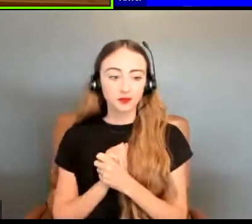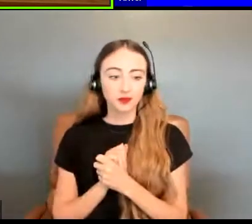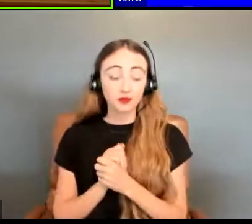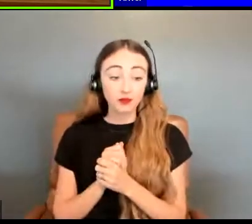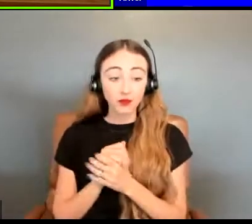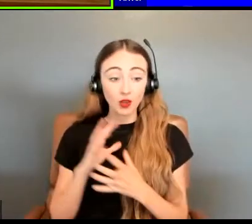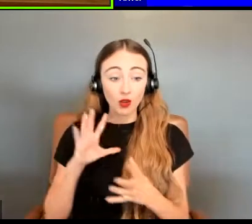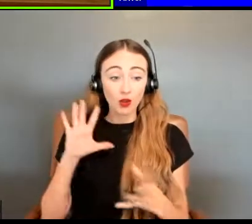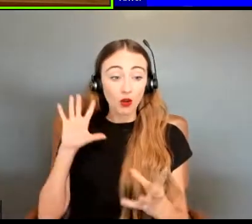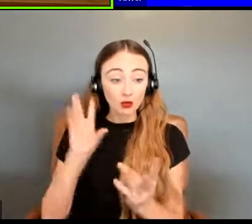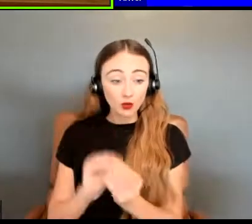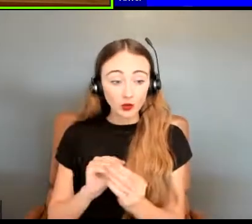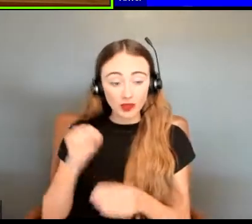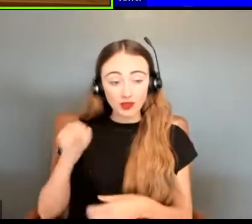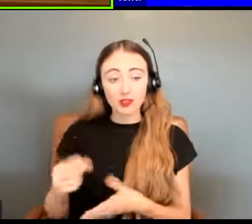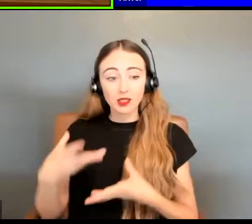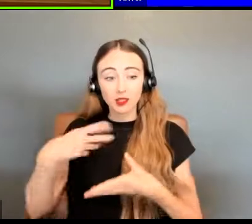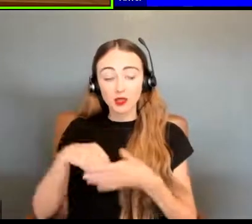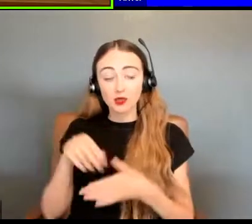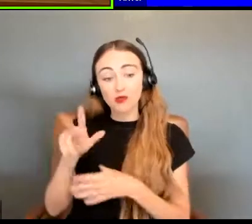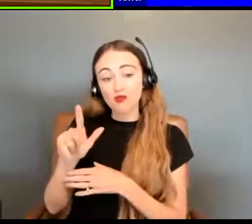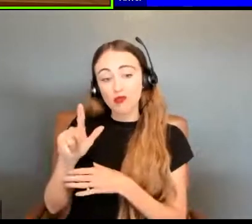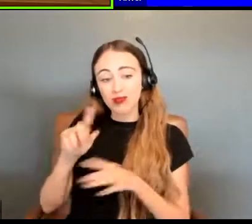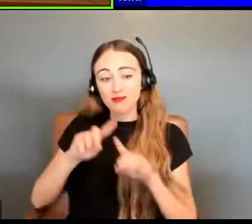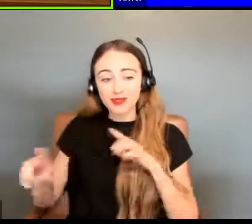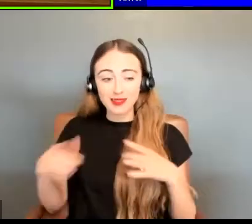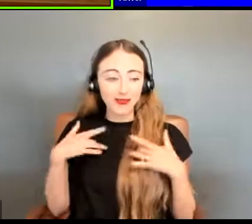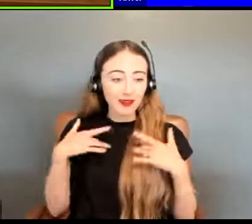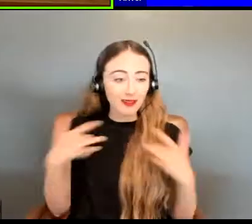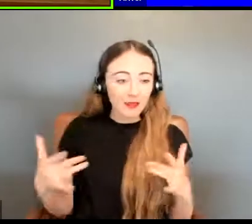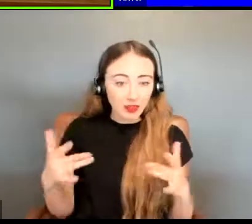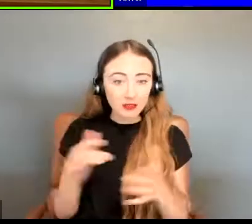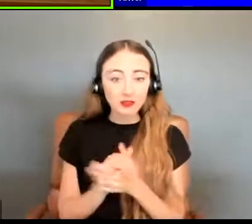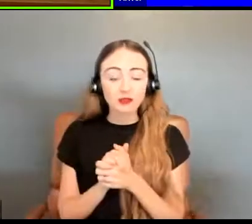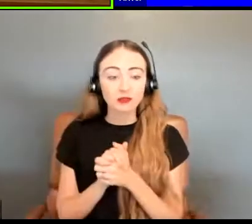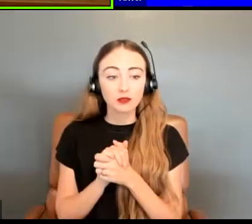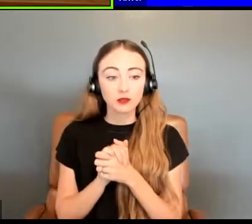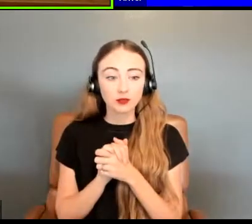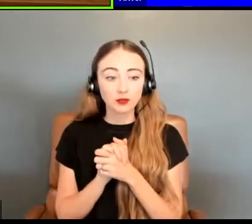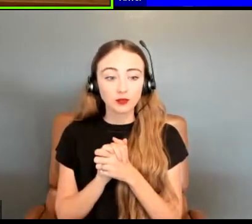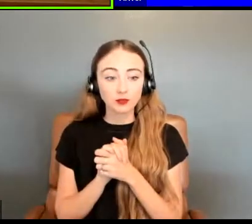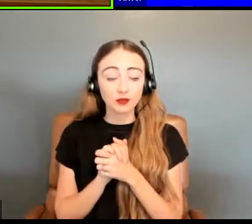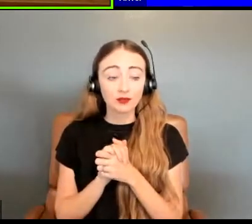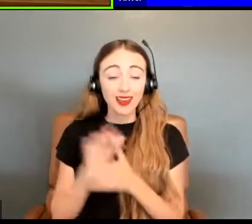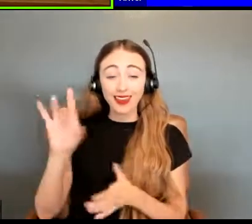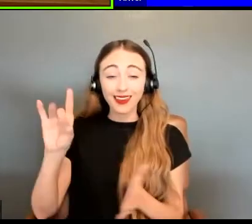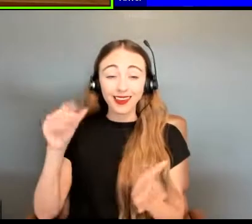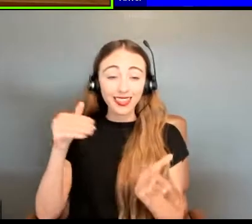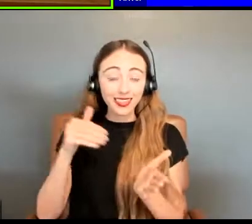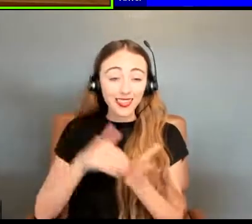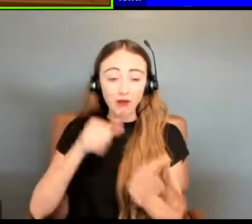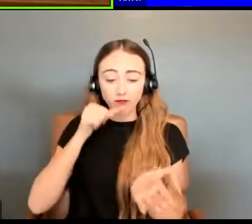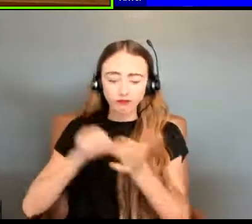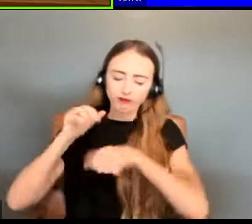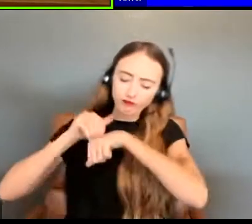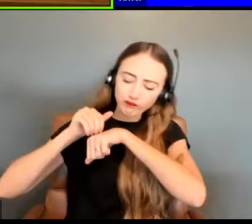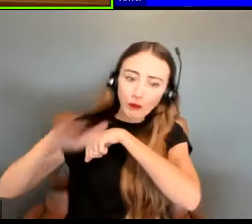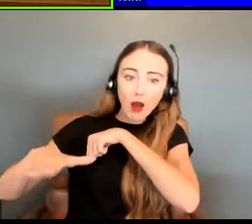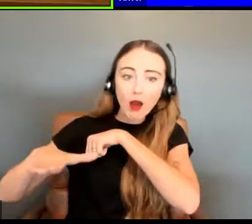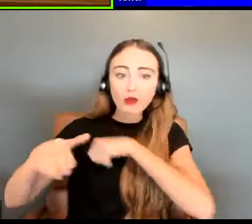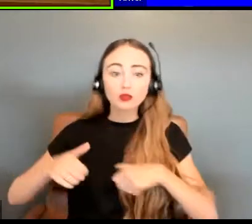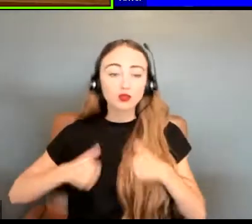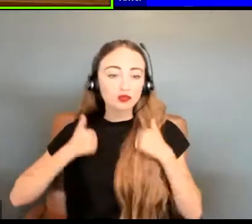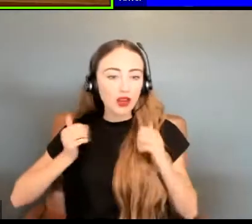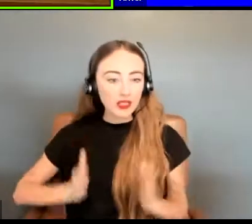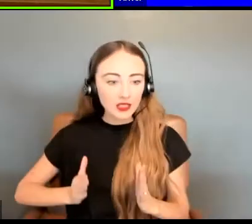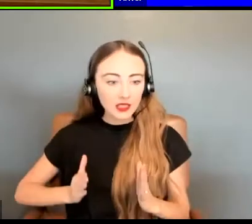the planning process included 23 community events led by the Office of Planning, over 8,000 mailers sent out to residents, and a